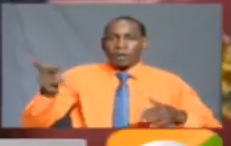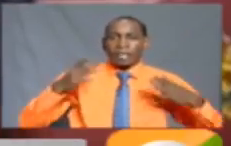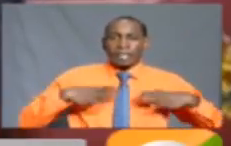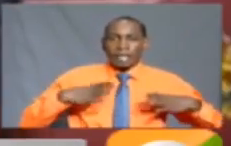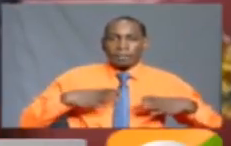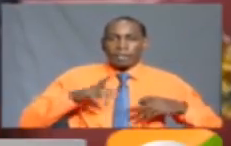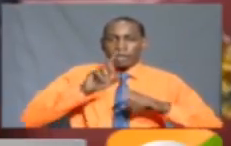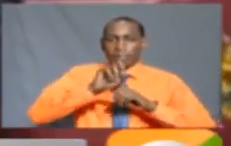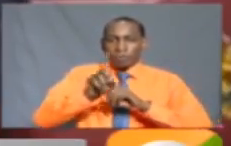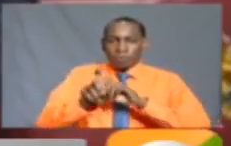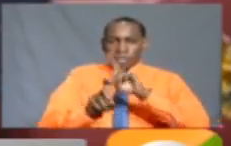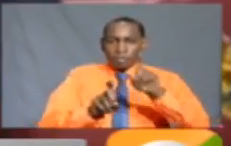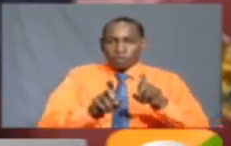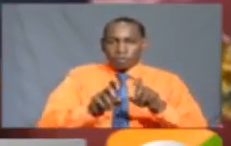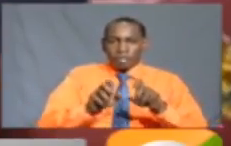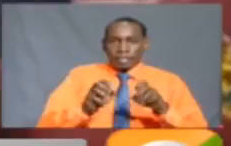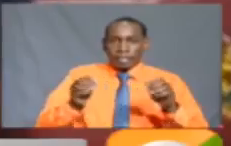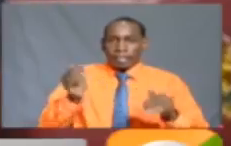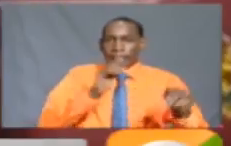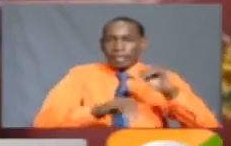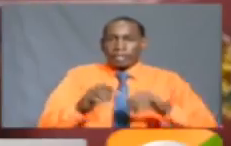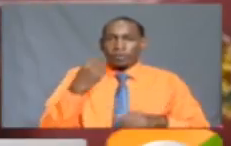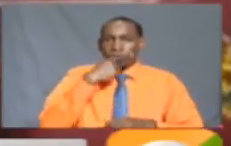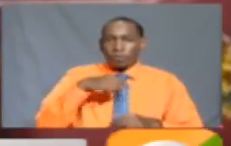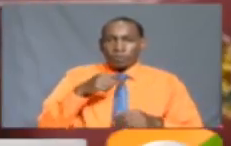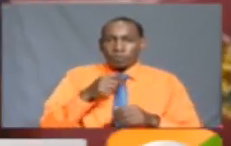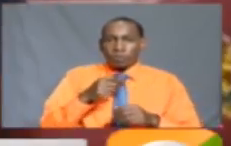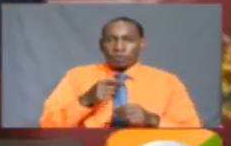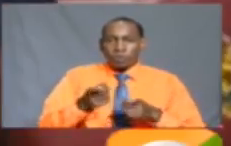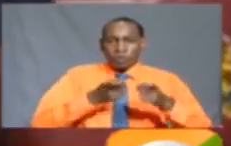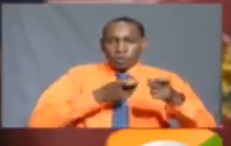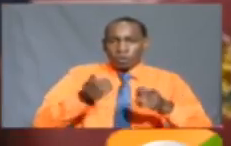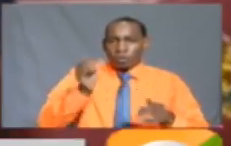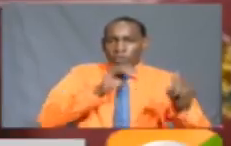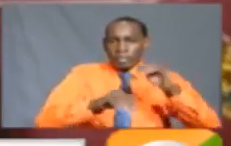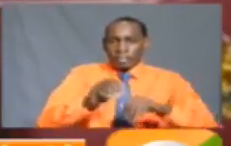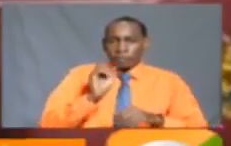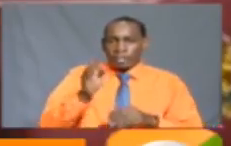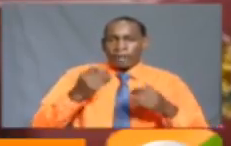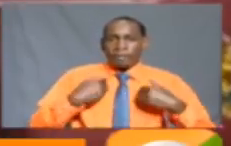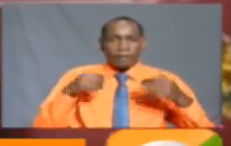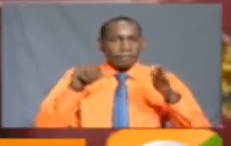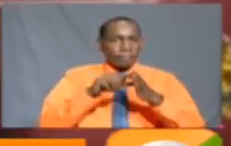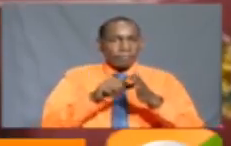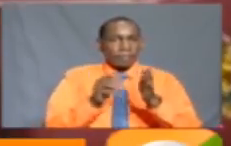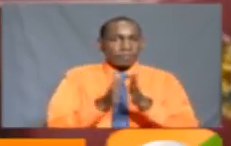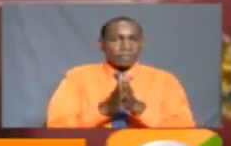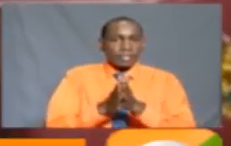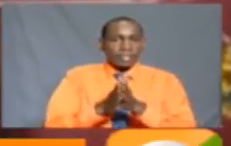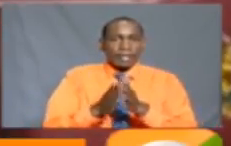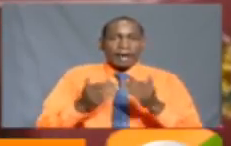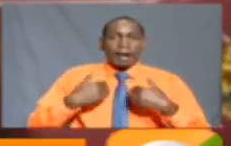question of elections and who will conduct the elections, and whether we will end up with the problems we've ended up with.